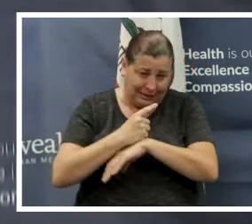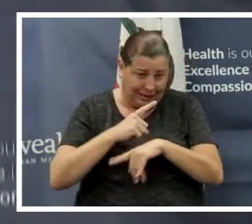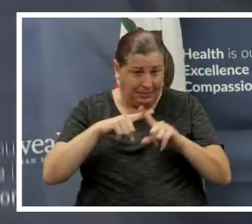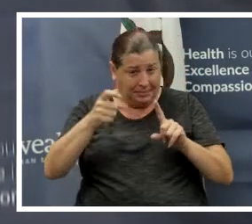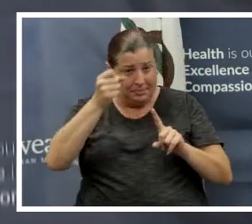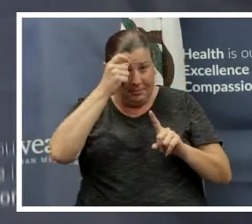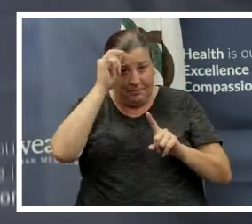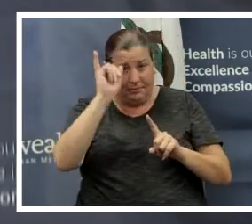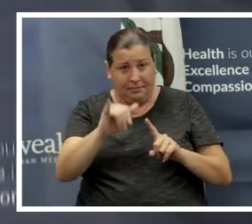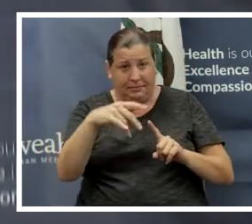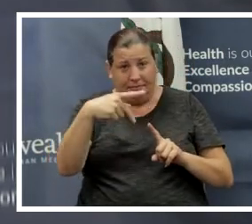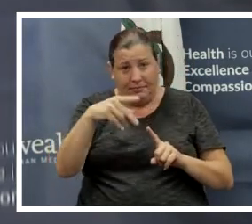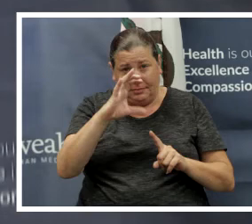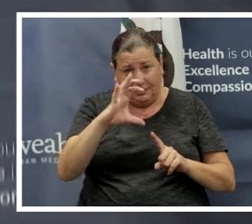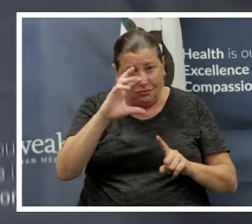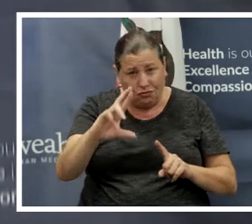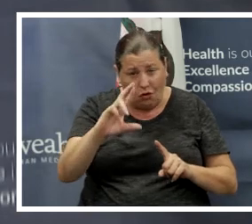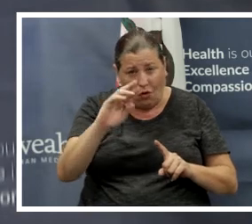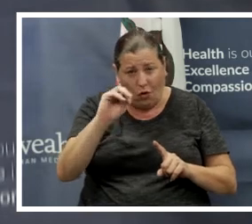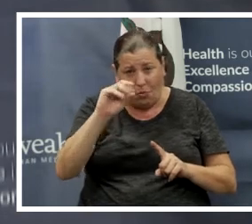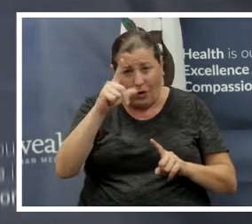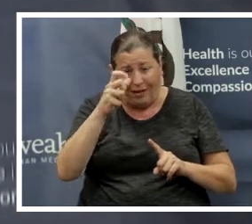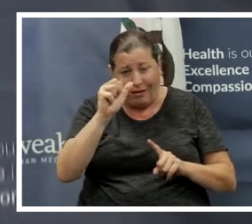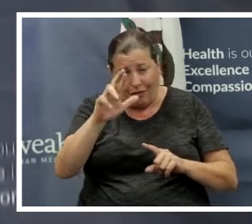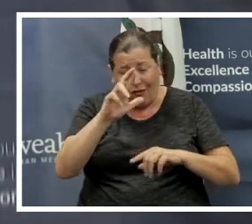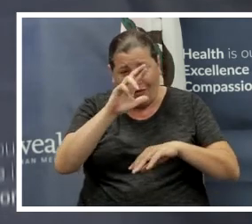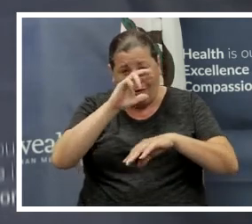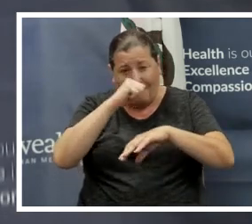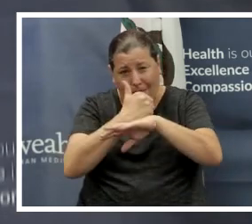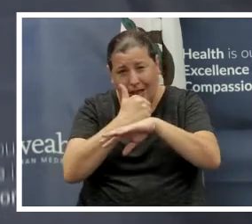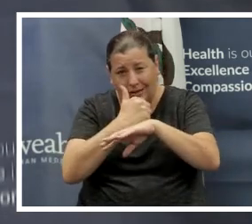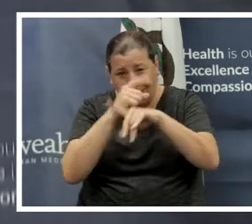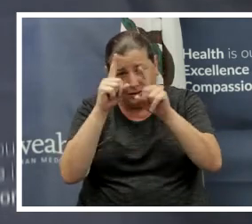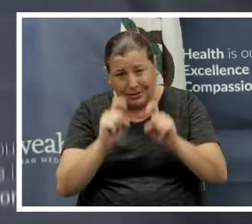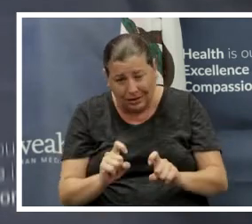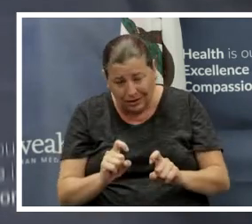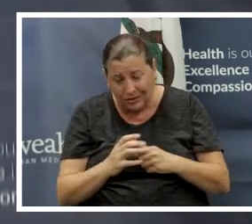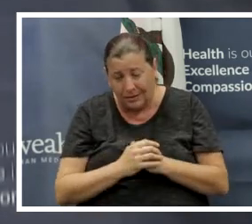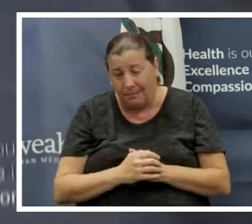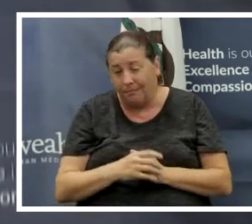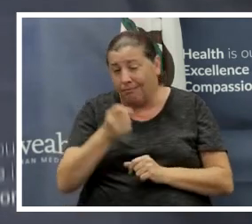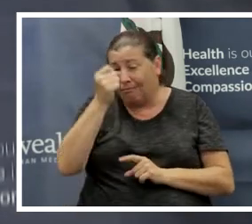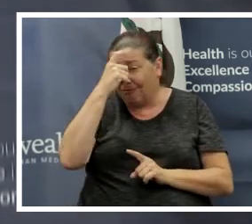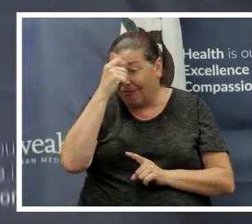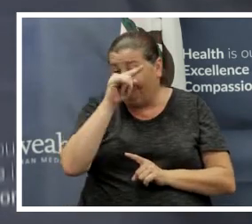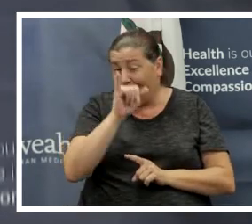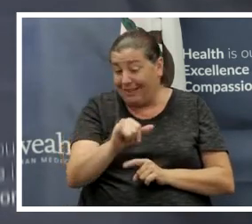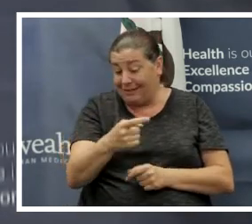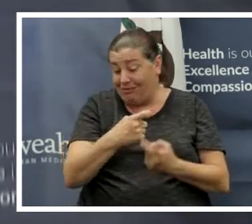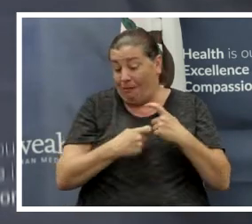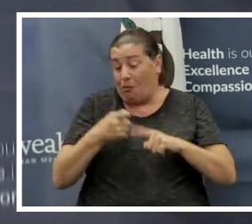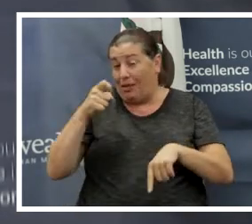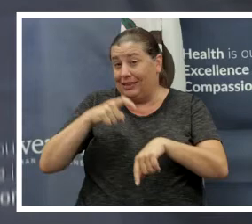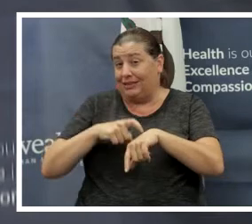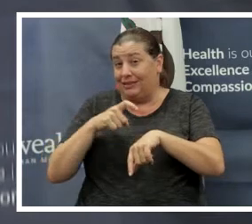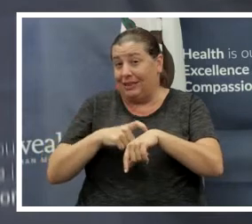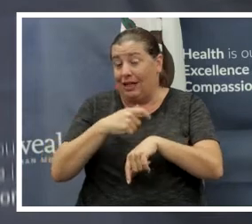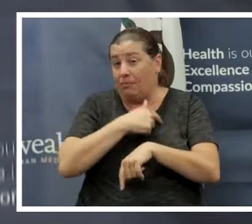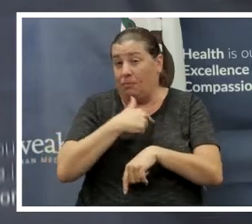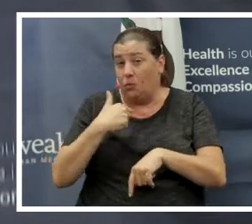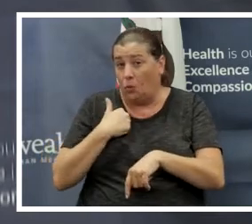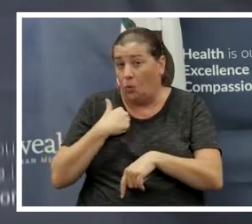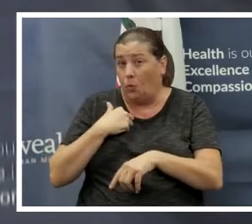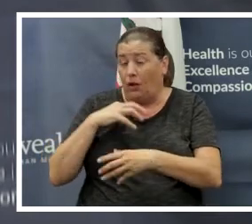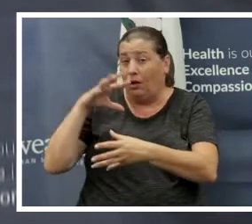test. This is coming at a time where we secured 20 Quidel